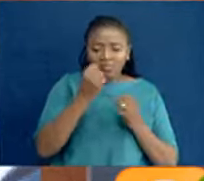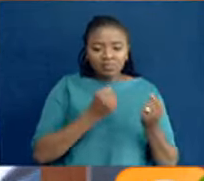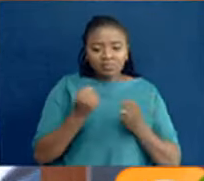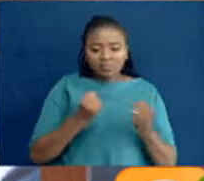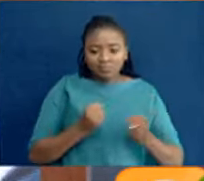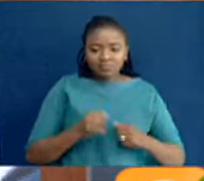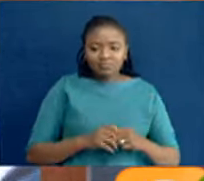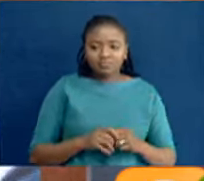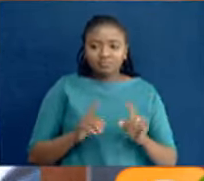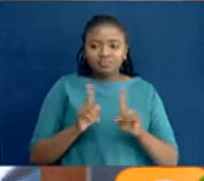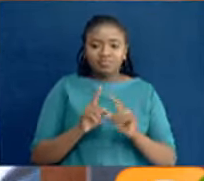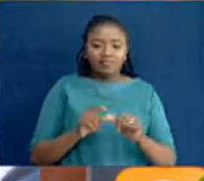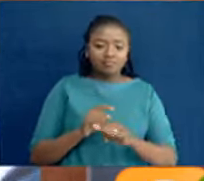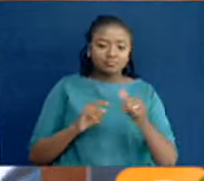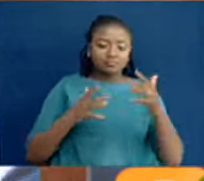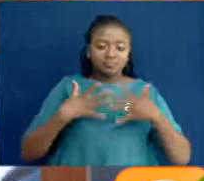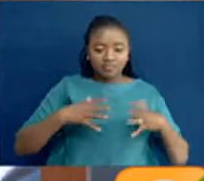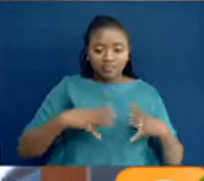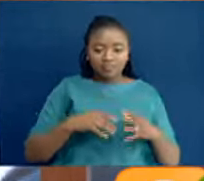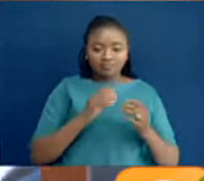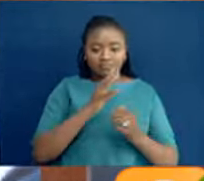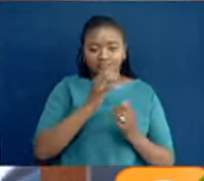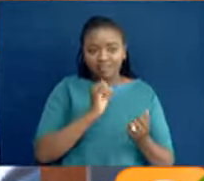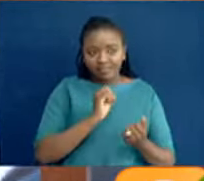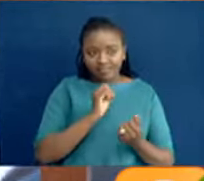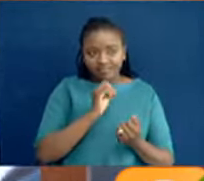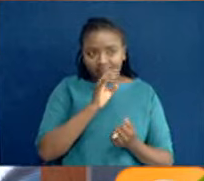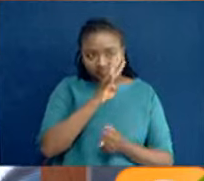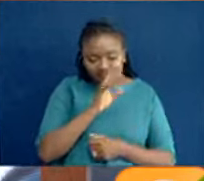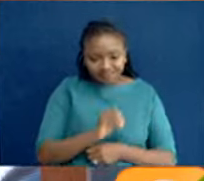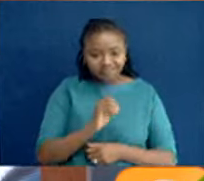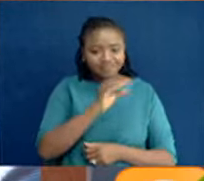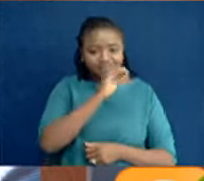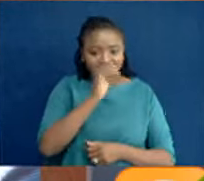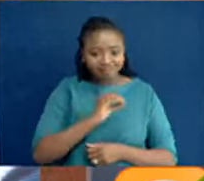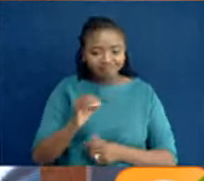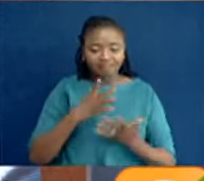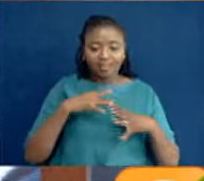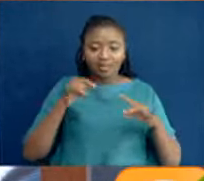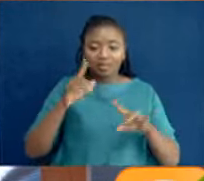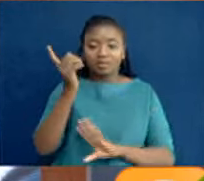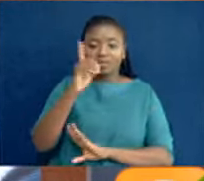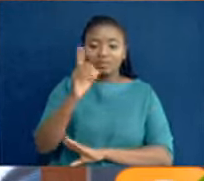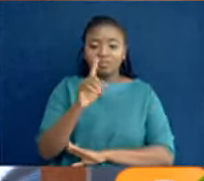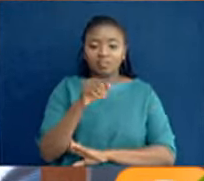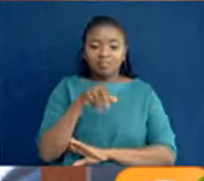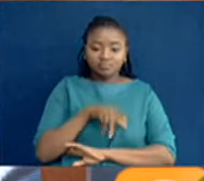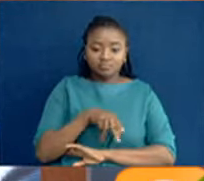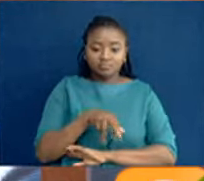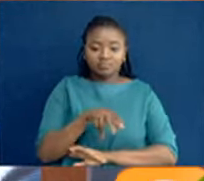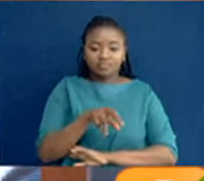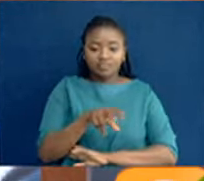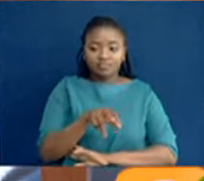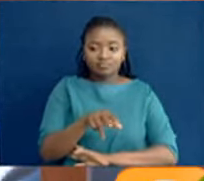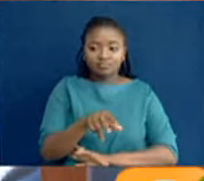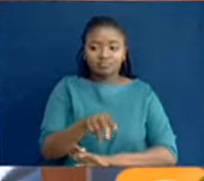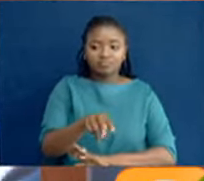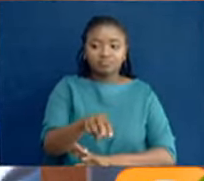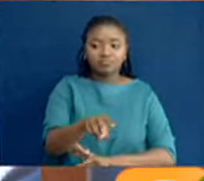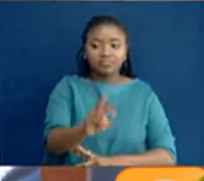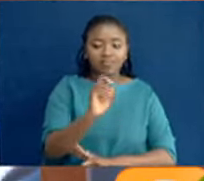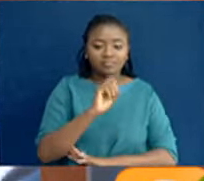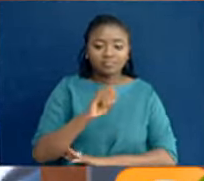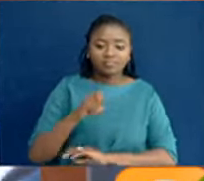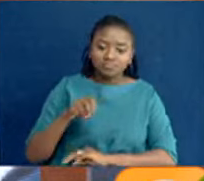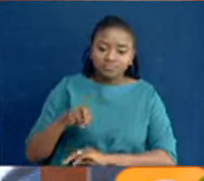The rest of the population, 40% of the people in Nairobi walk on foot. Right. Yeah, or